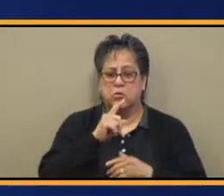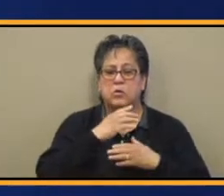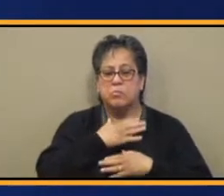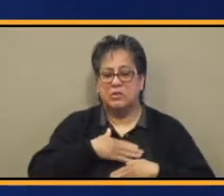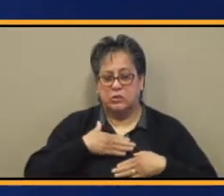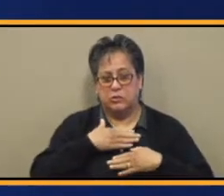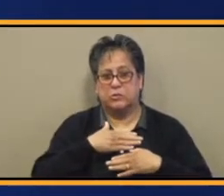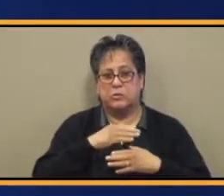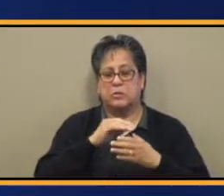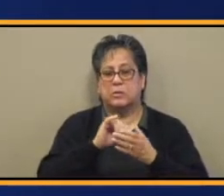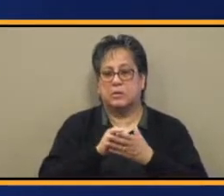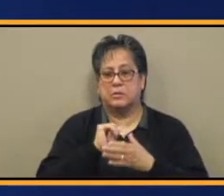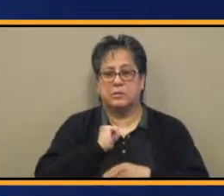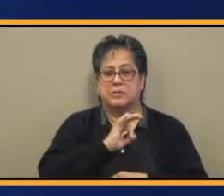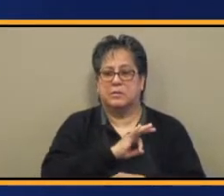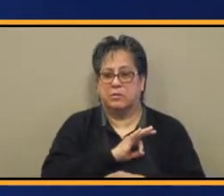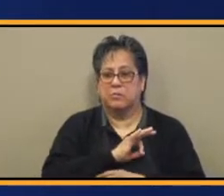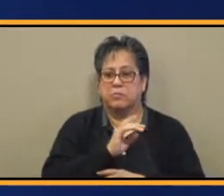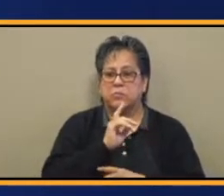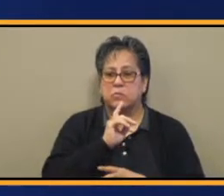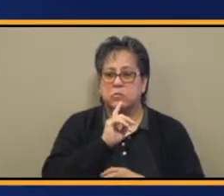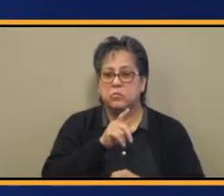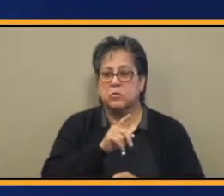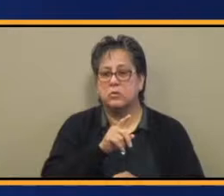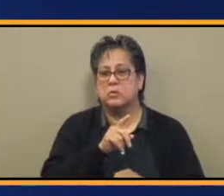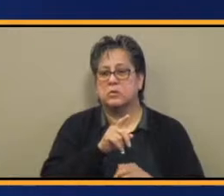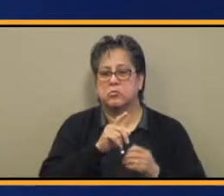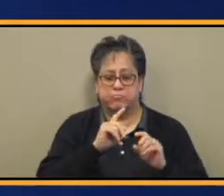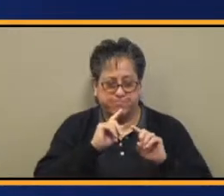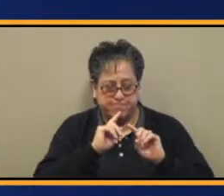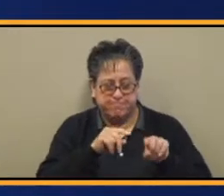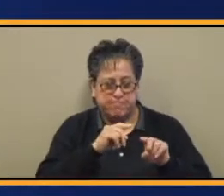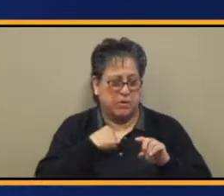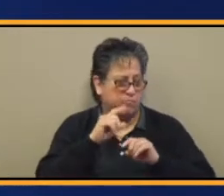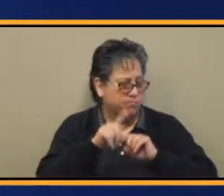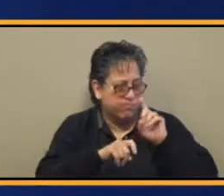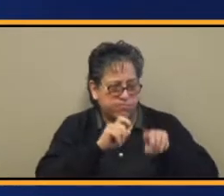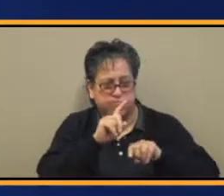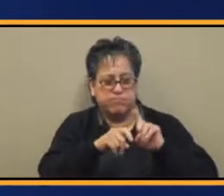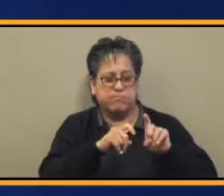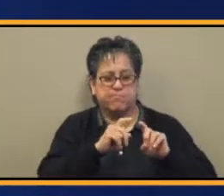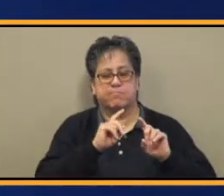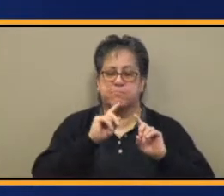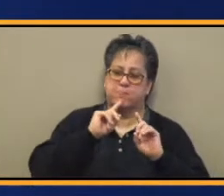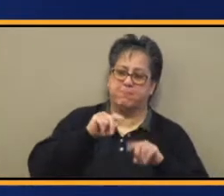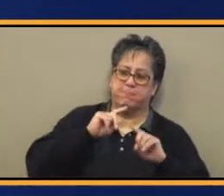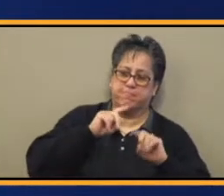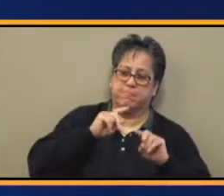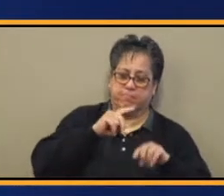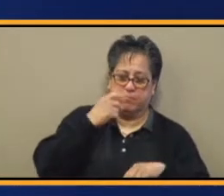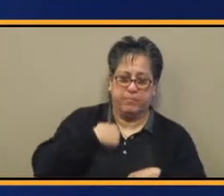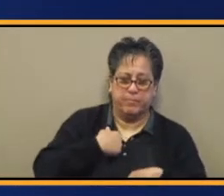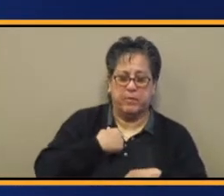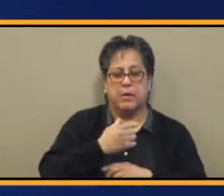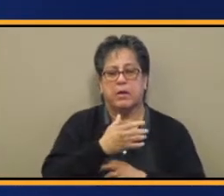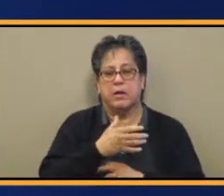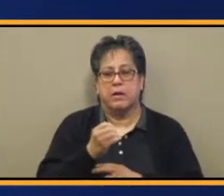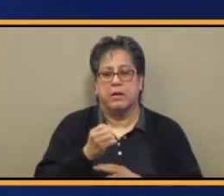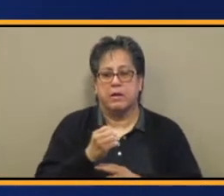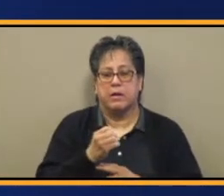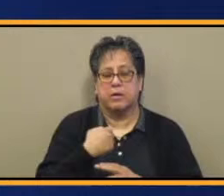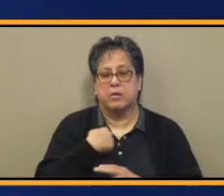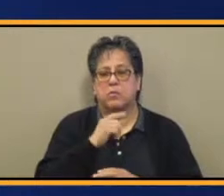is staff really answering a lot of different questions, the two of you especially, and